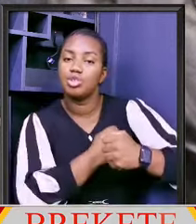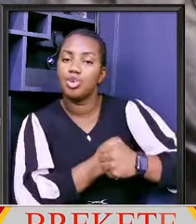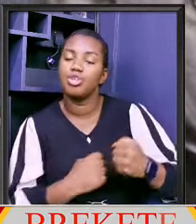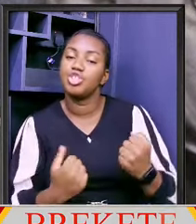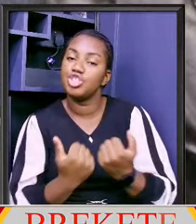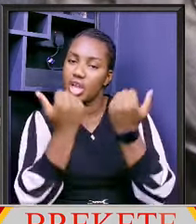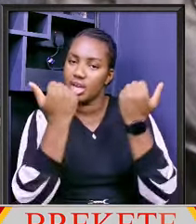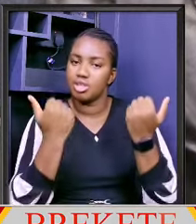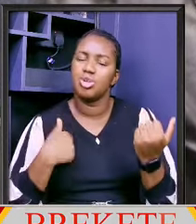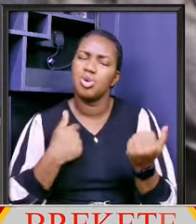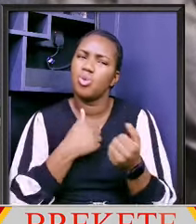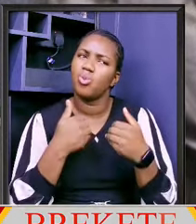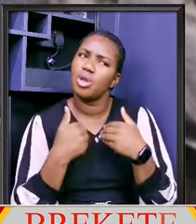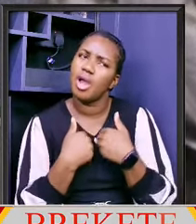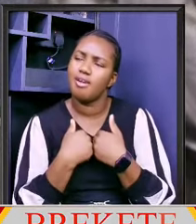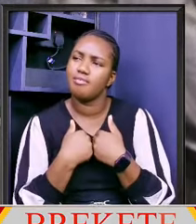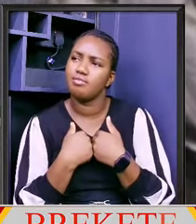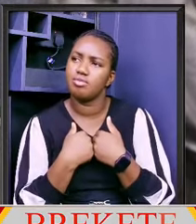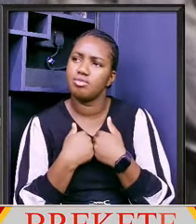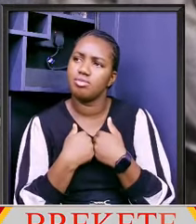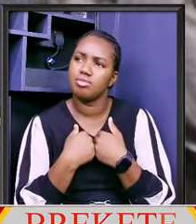have almost...